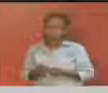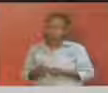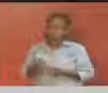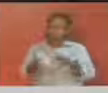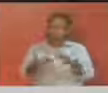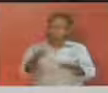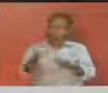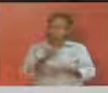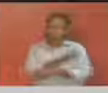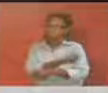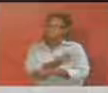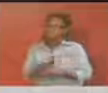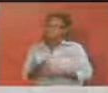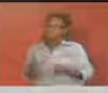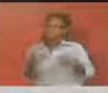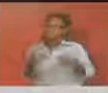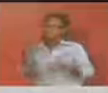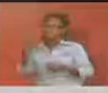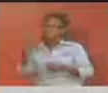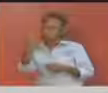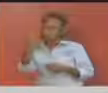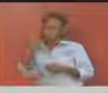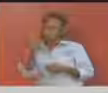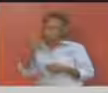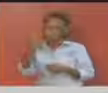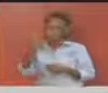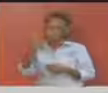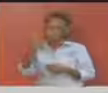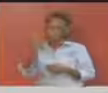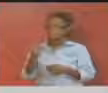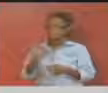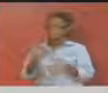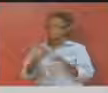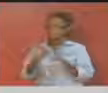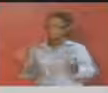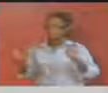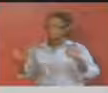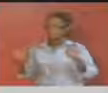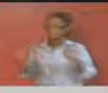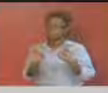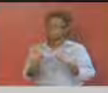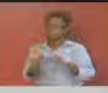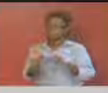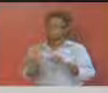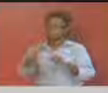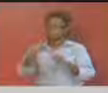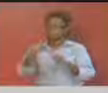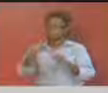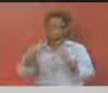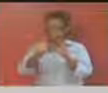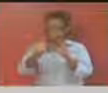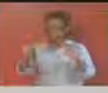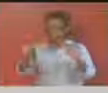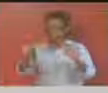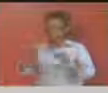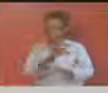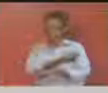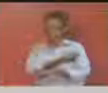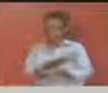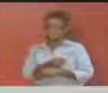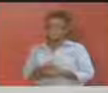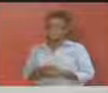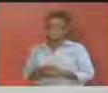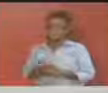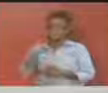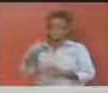we have 1 million syringes in stock. We have another million coming in on April 30th. There